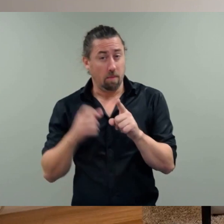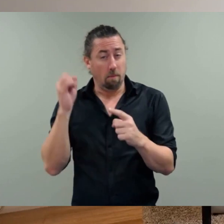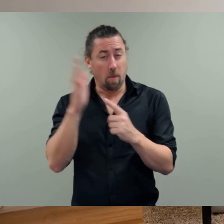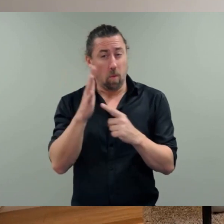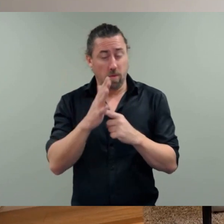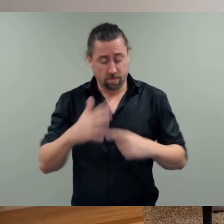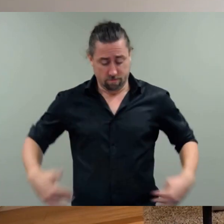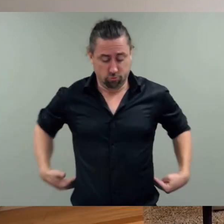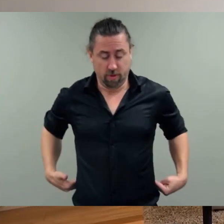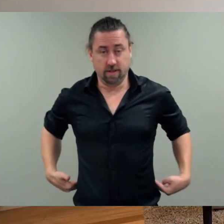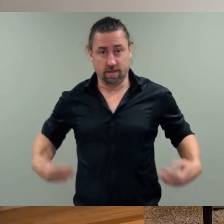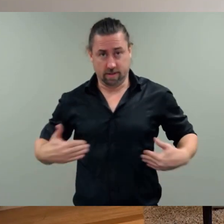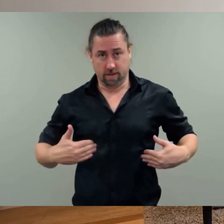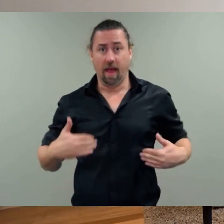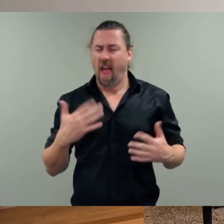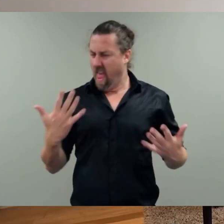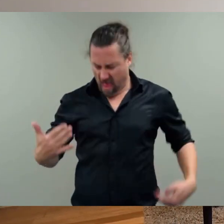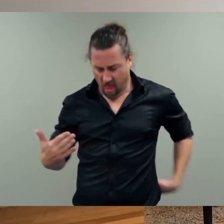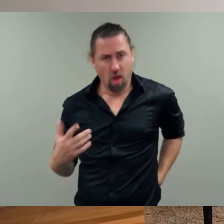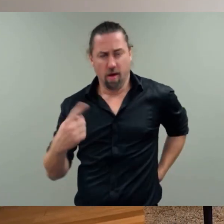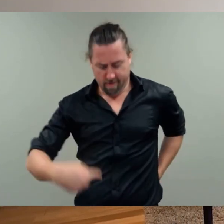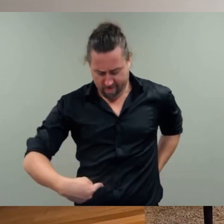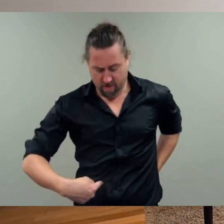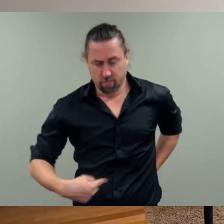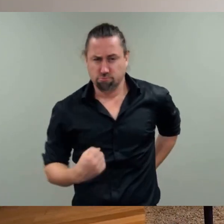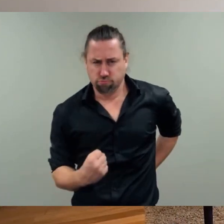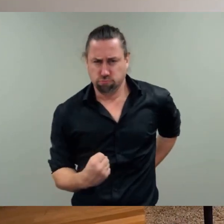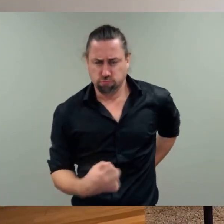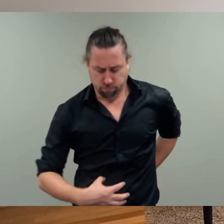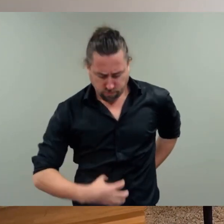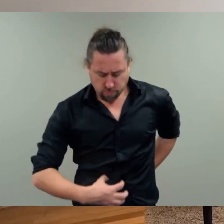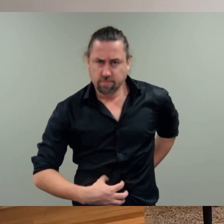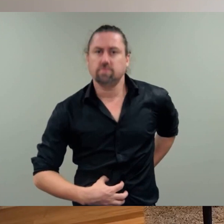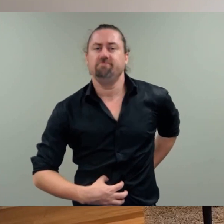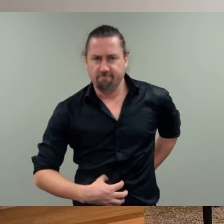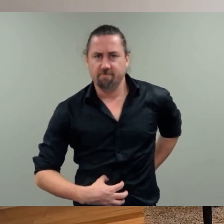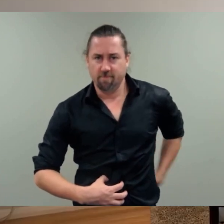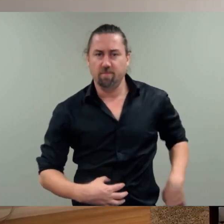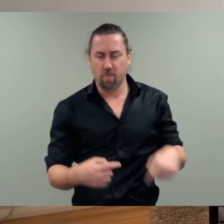Remember to keep your back nice and straight by engaging your core muscles.